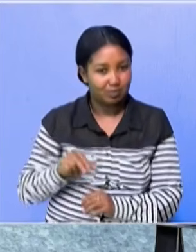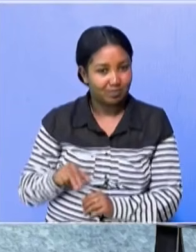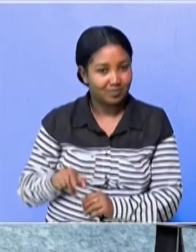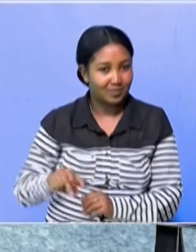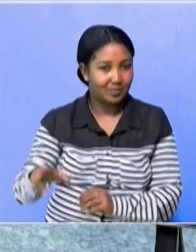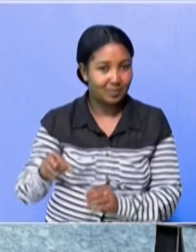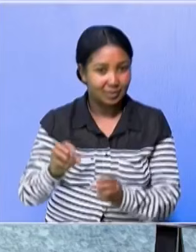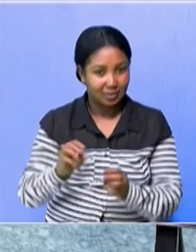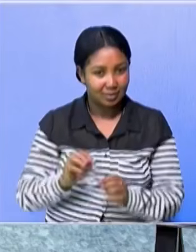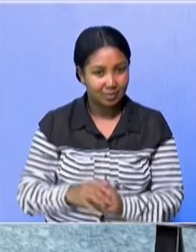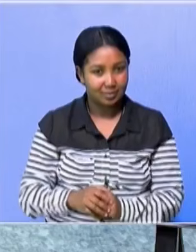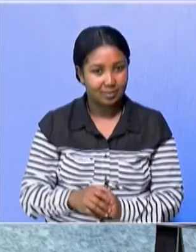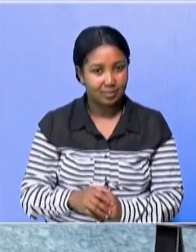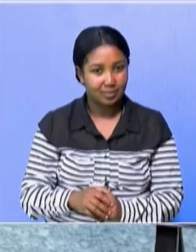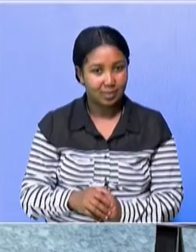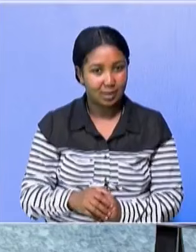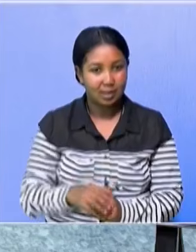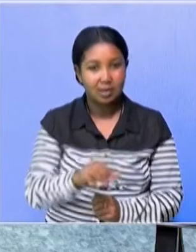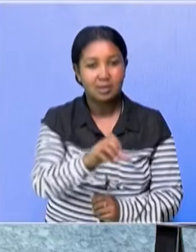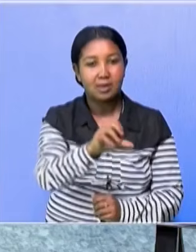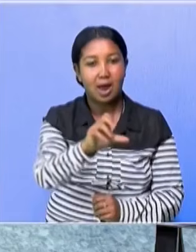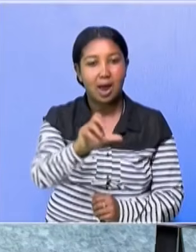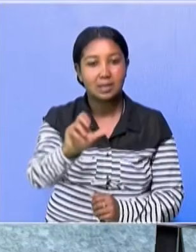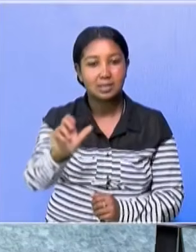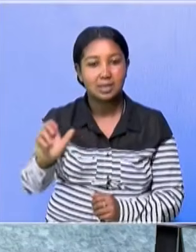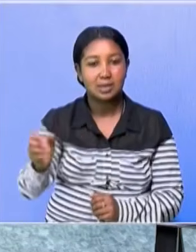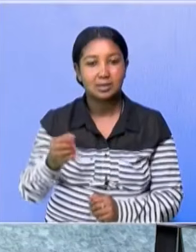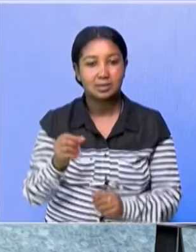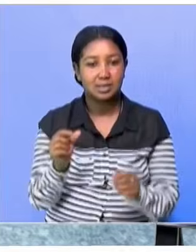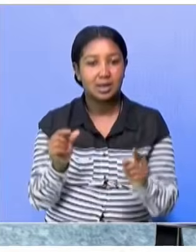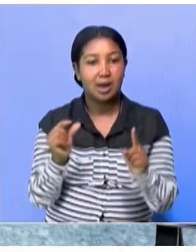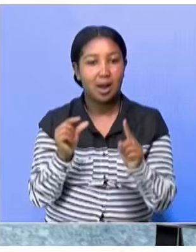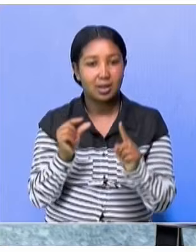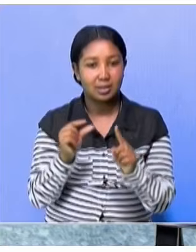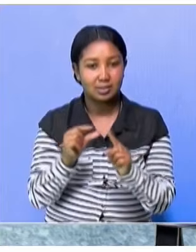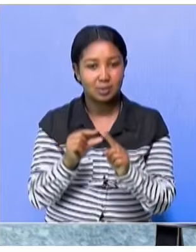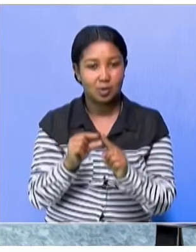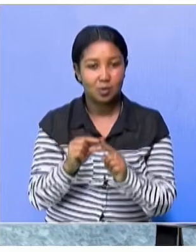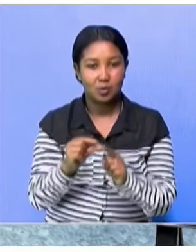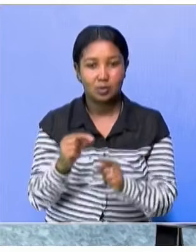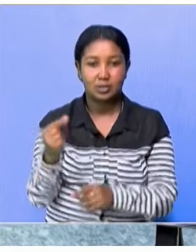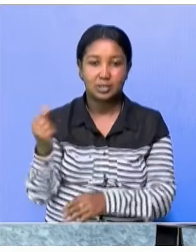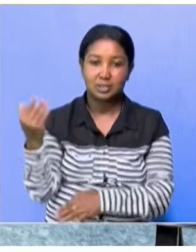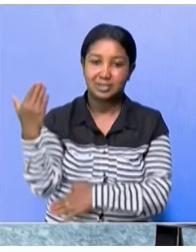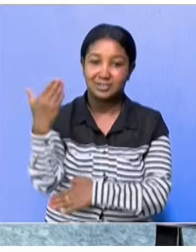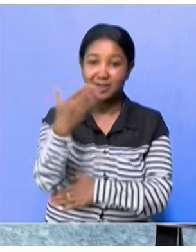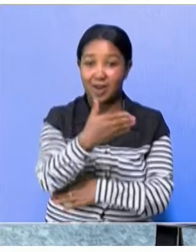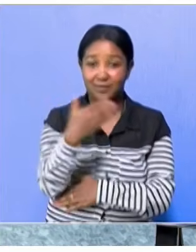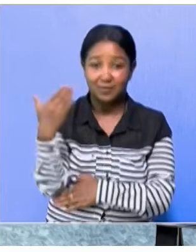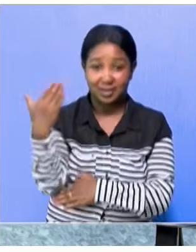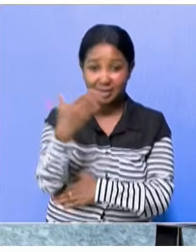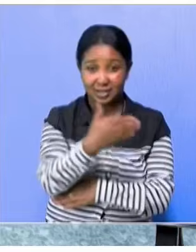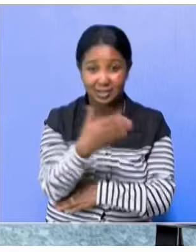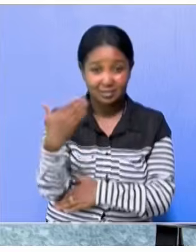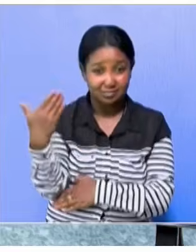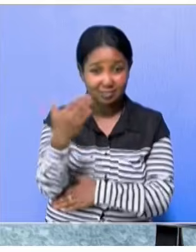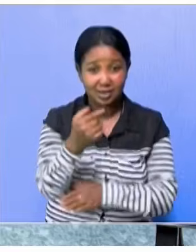street. The other thing is that is traffic sign. You